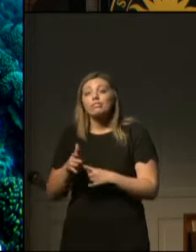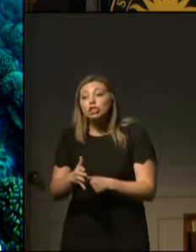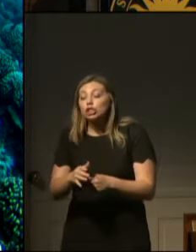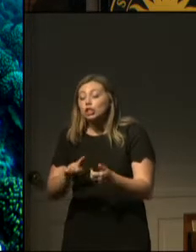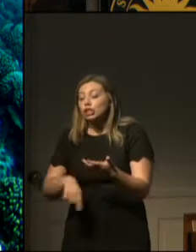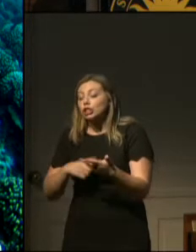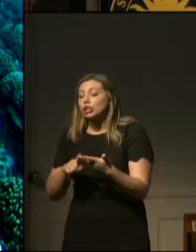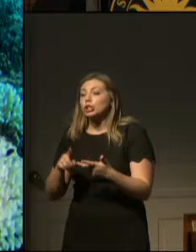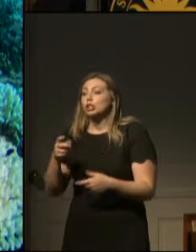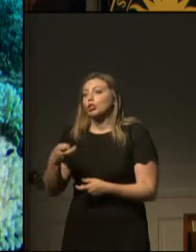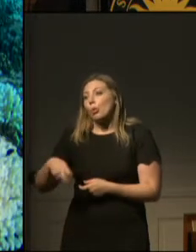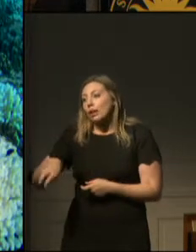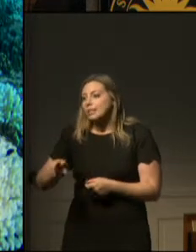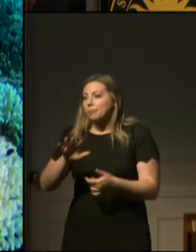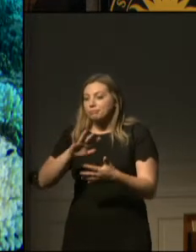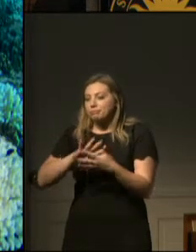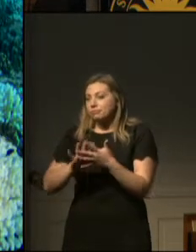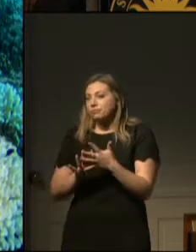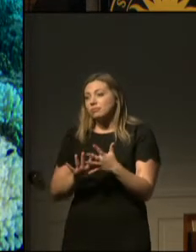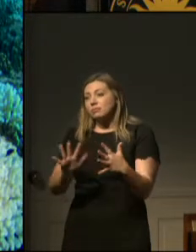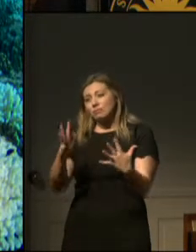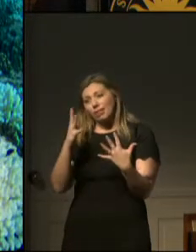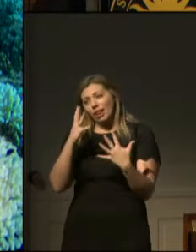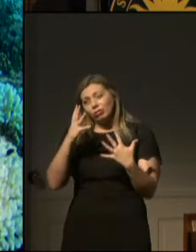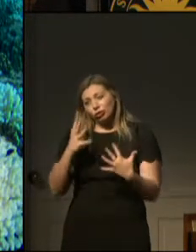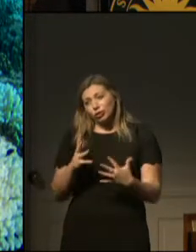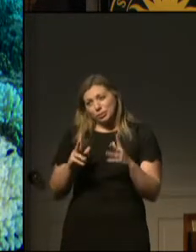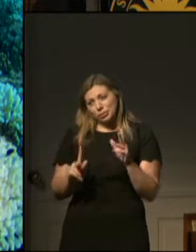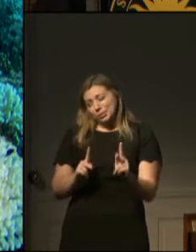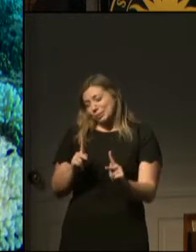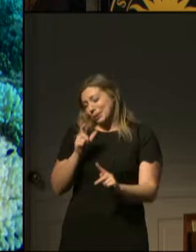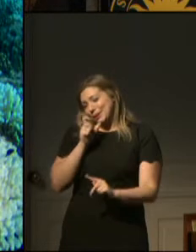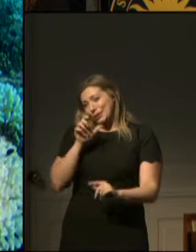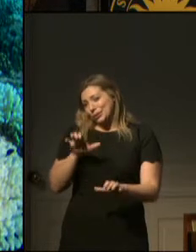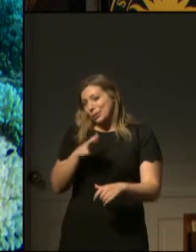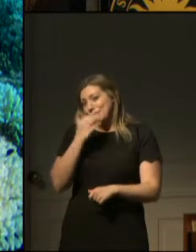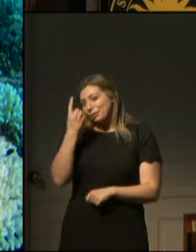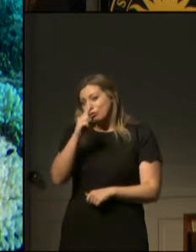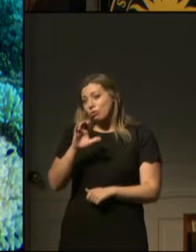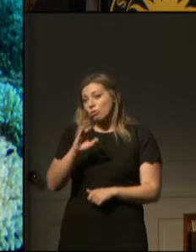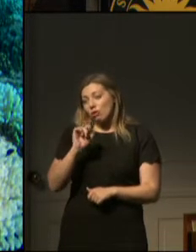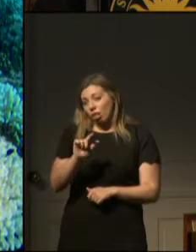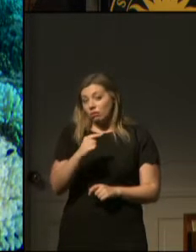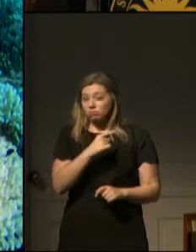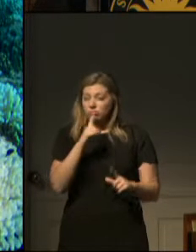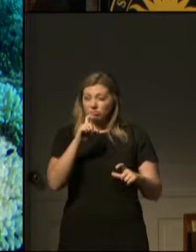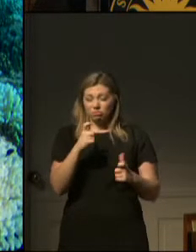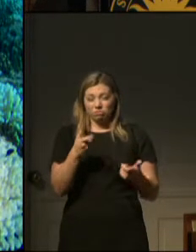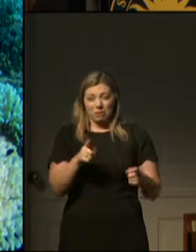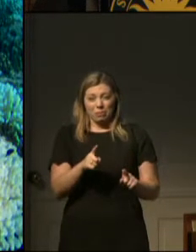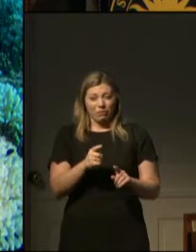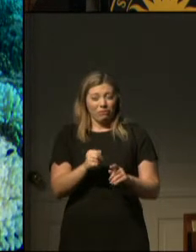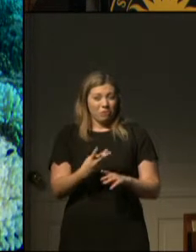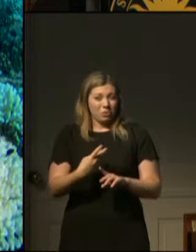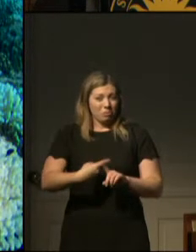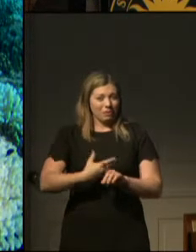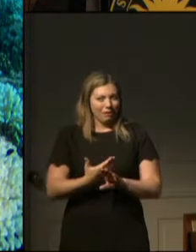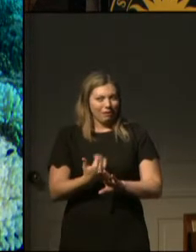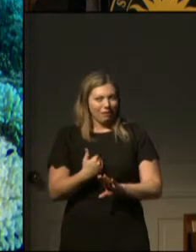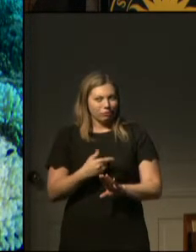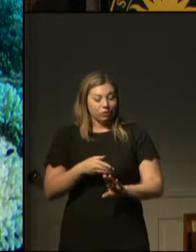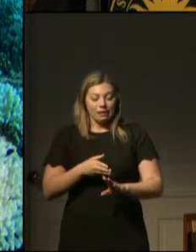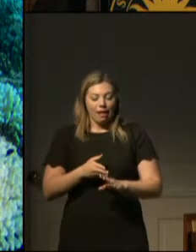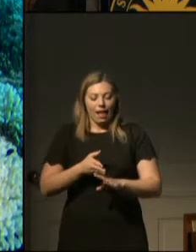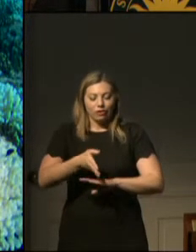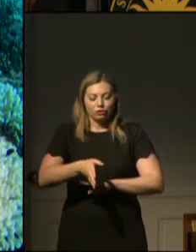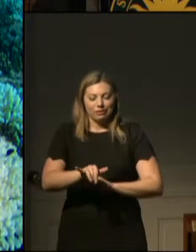So unfortunately, people aren't doing the best for corals, and this photo was taken just a few months after that previous photo